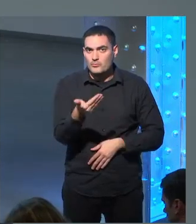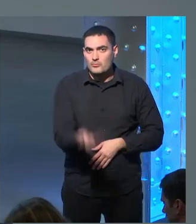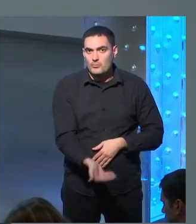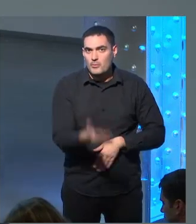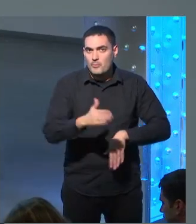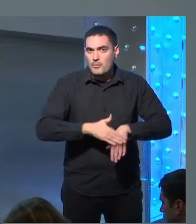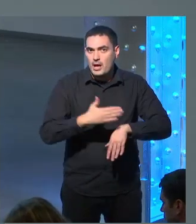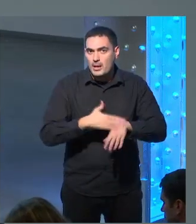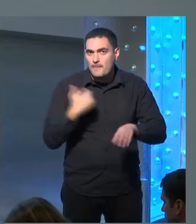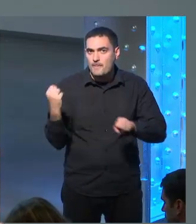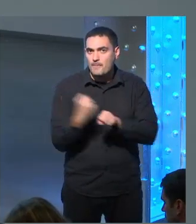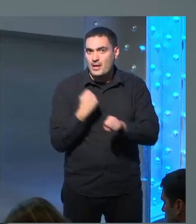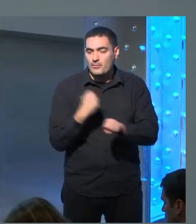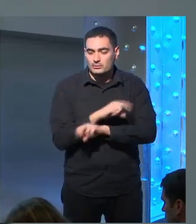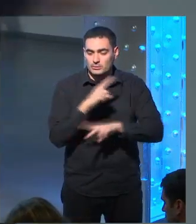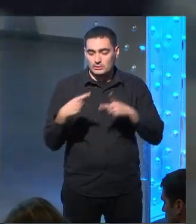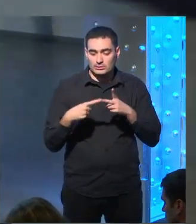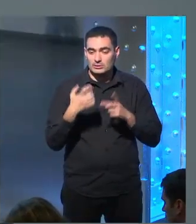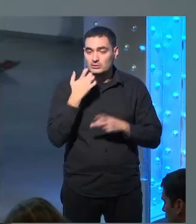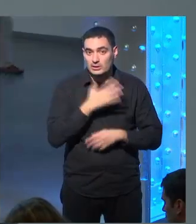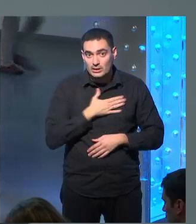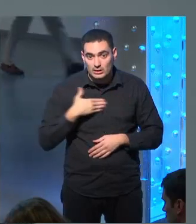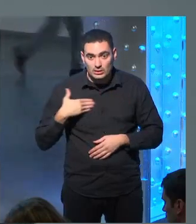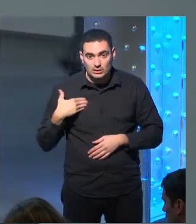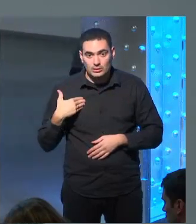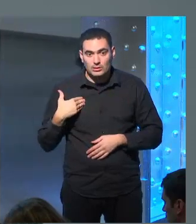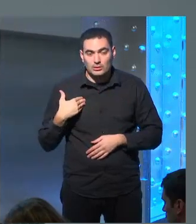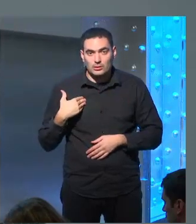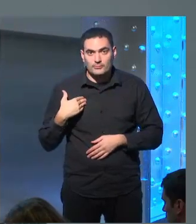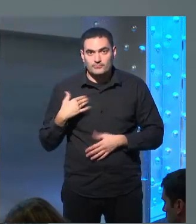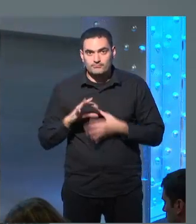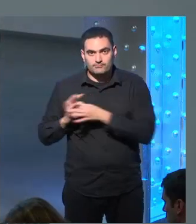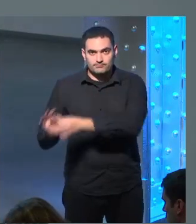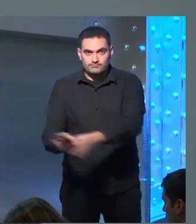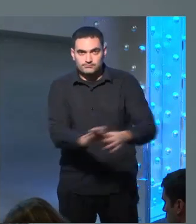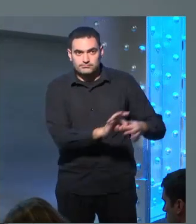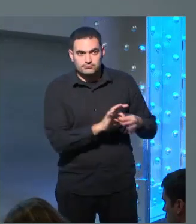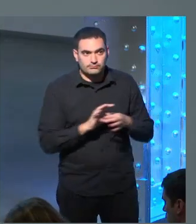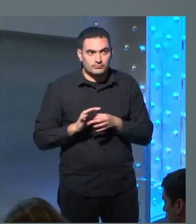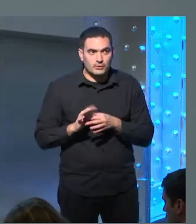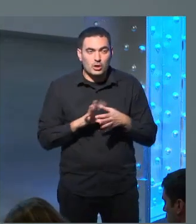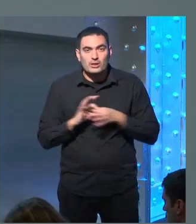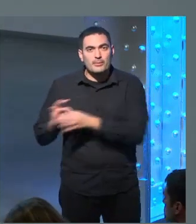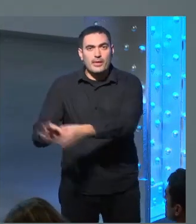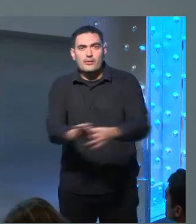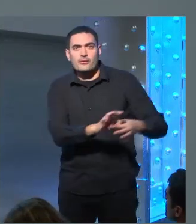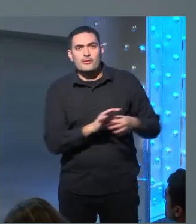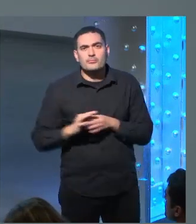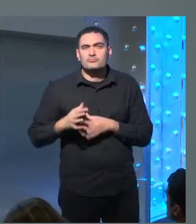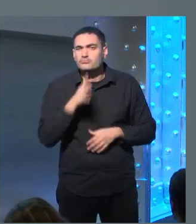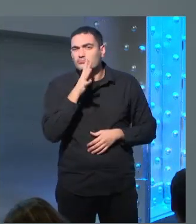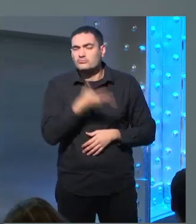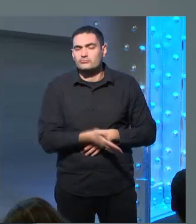because that is key for employability. And the second one, connectivity would be, perhaps.